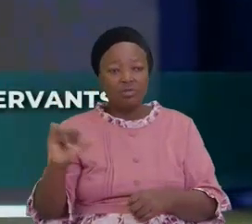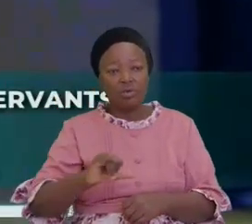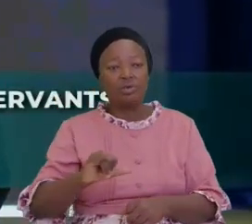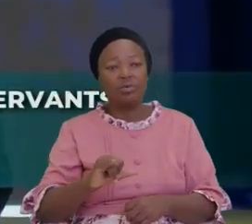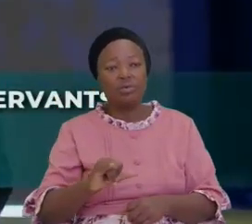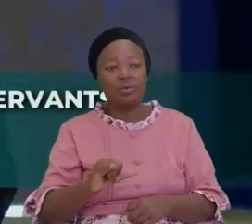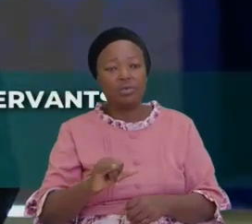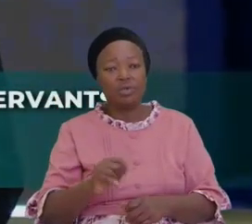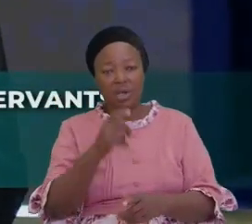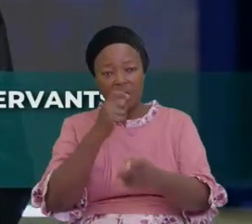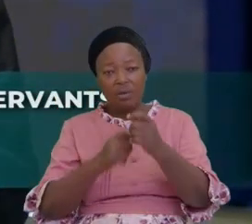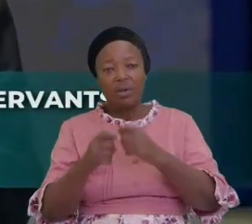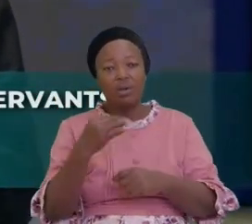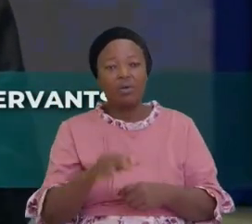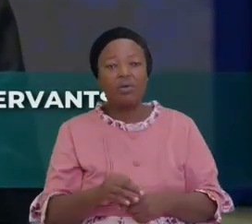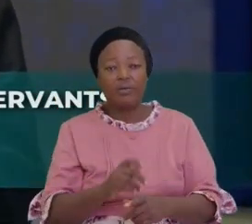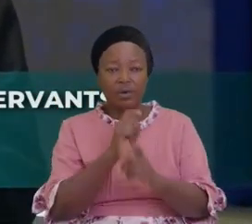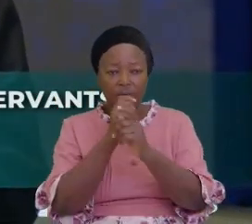reward.